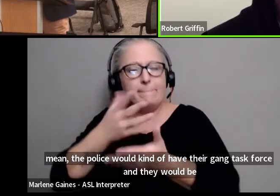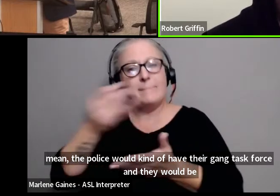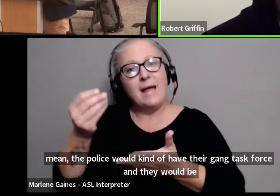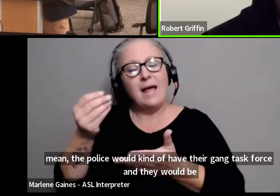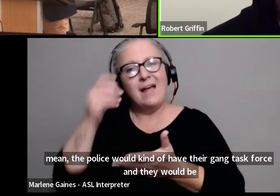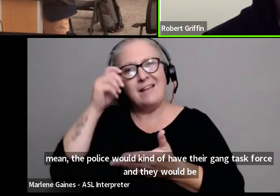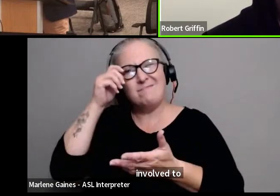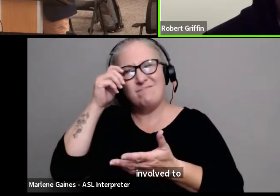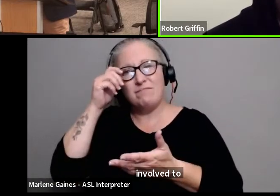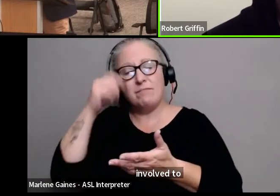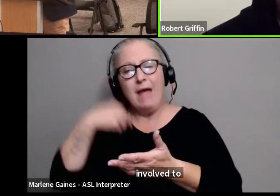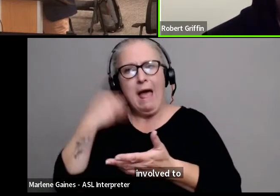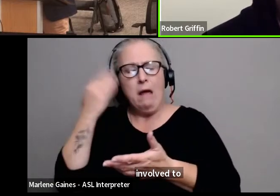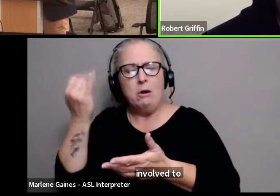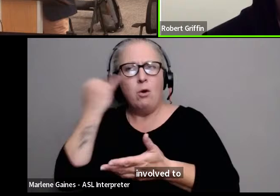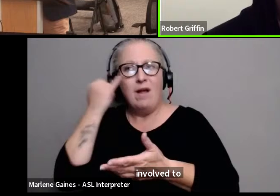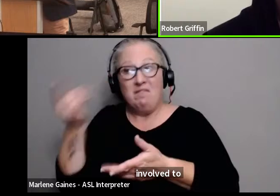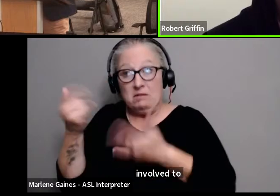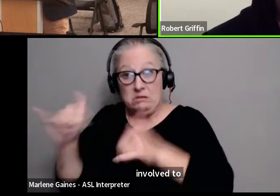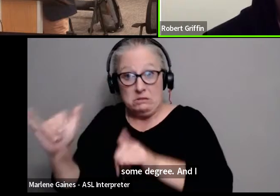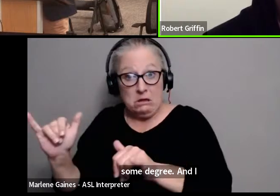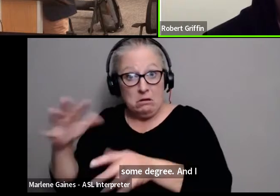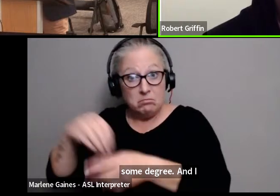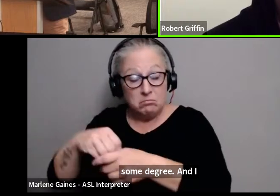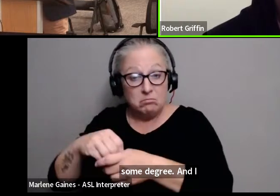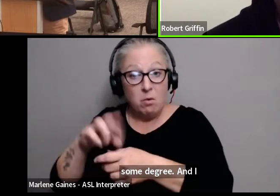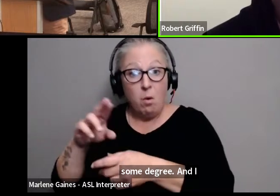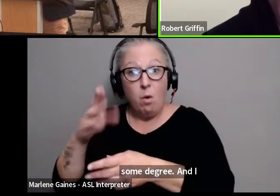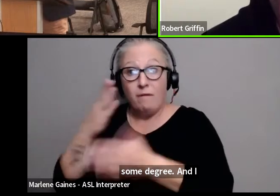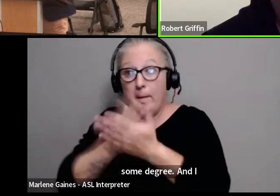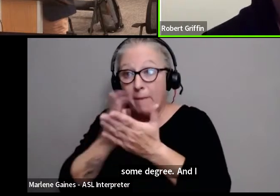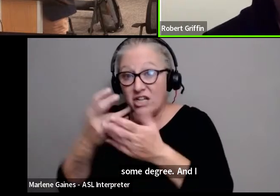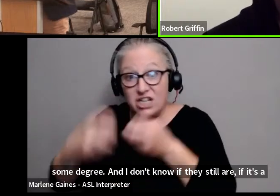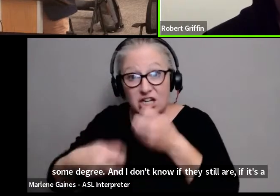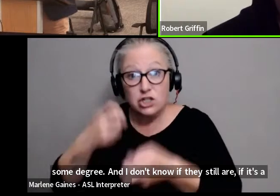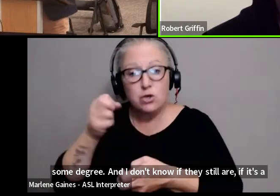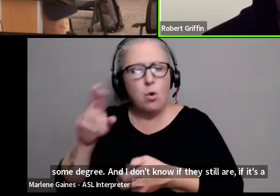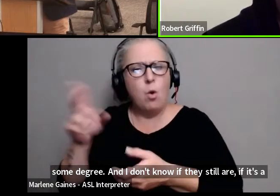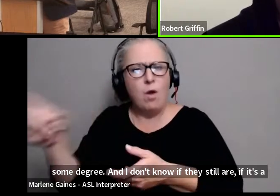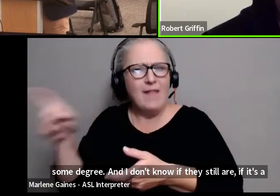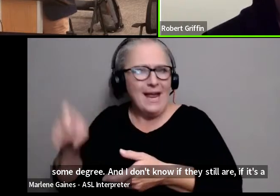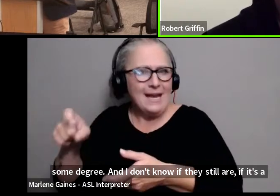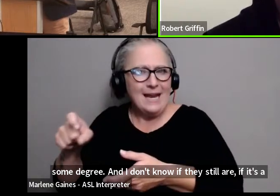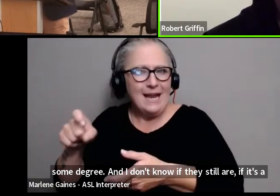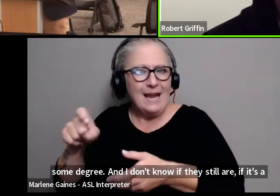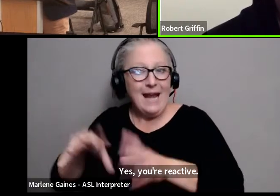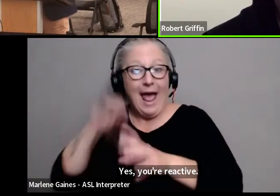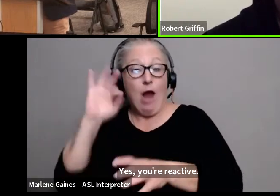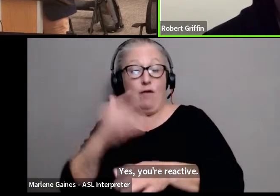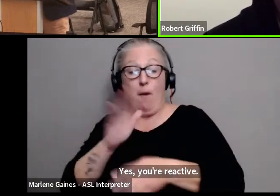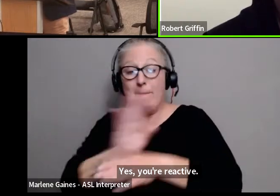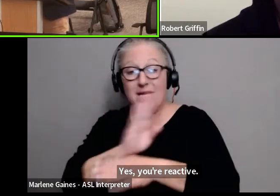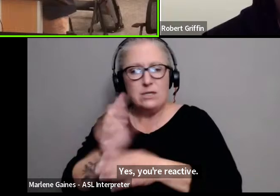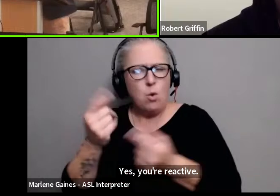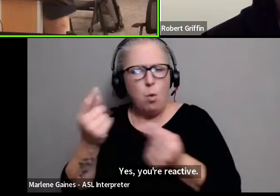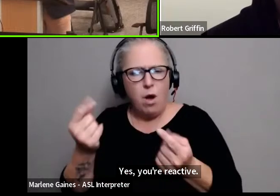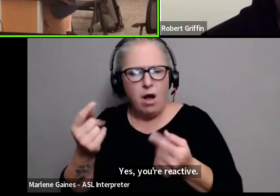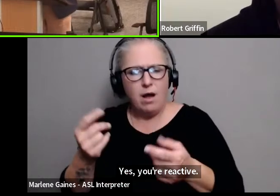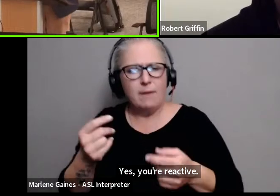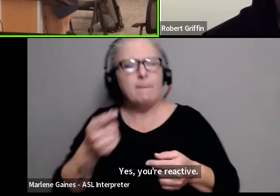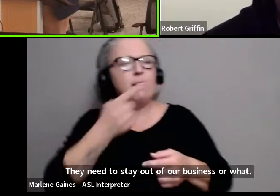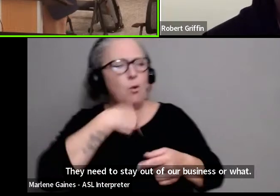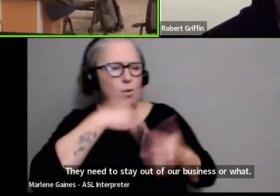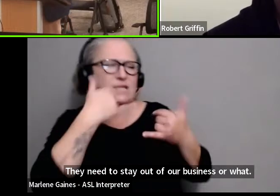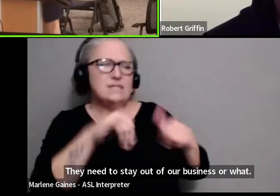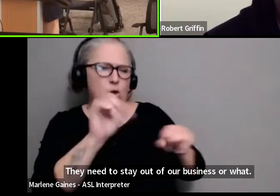I don't know if they still are, if it's a budgetary issue or they need to stay out of our business or what. No, we still